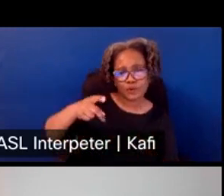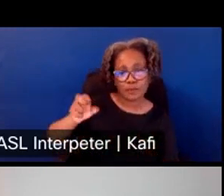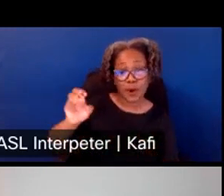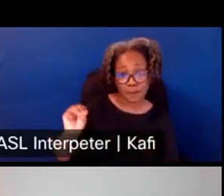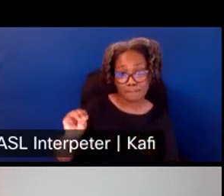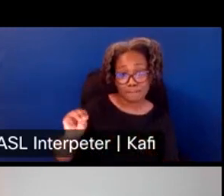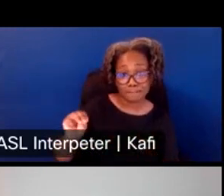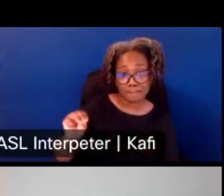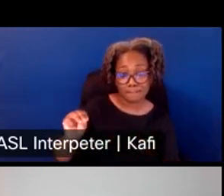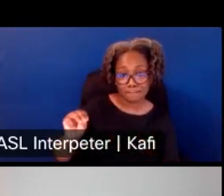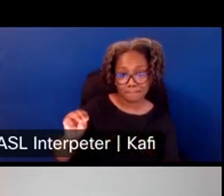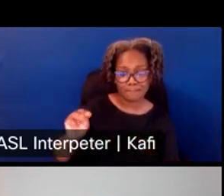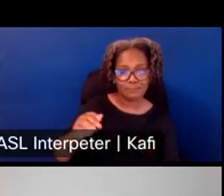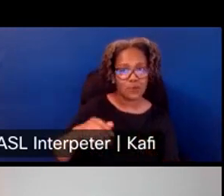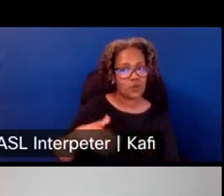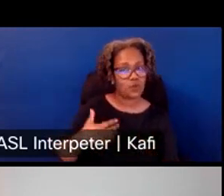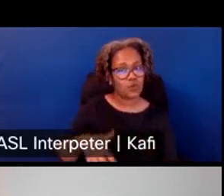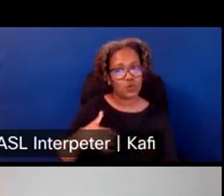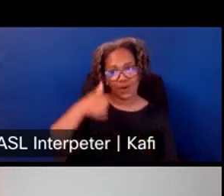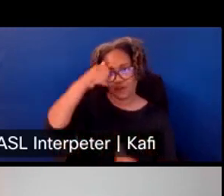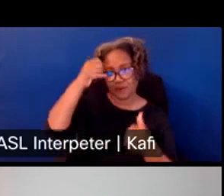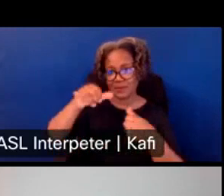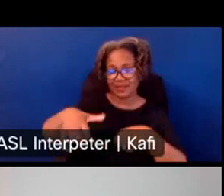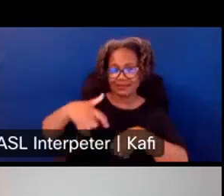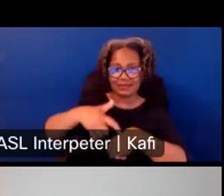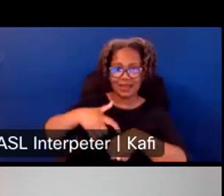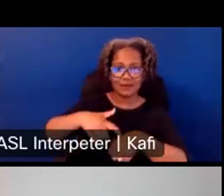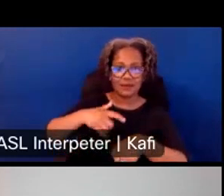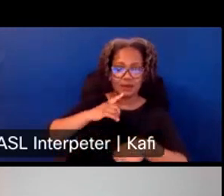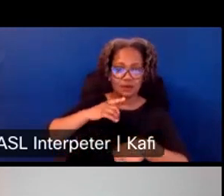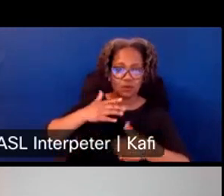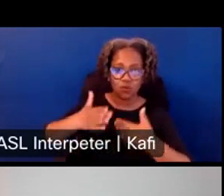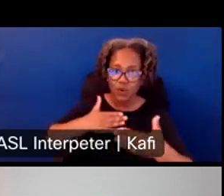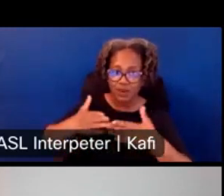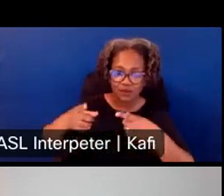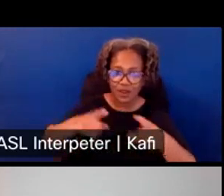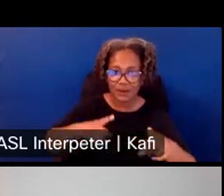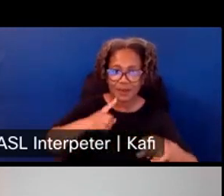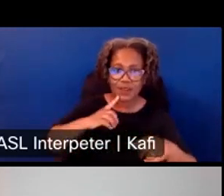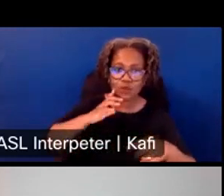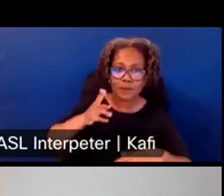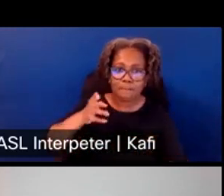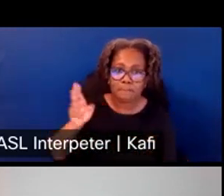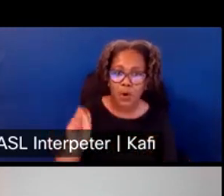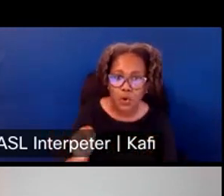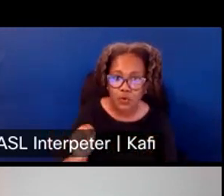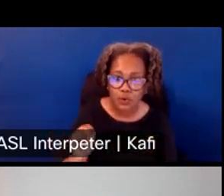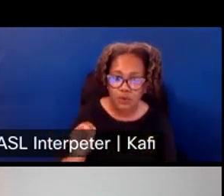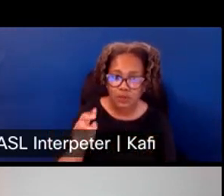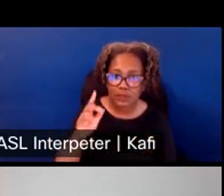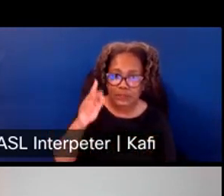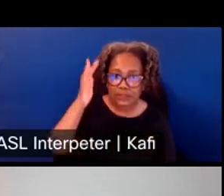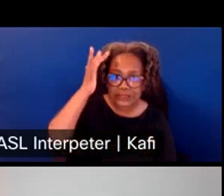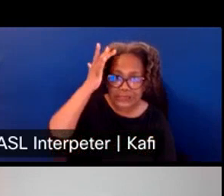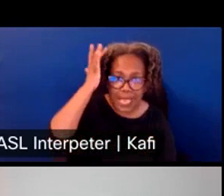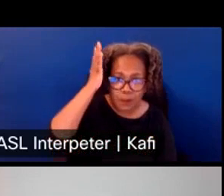because I remember as a small child, women crying and saying that they had